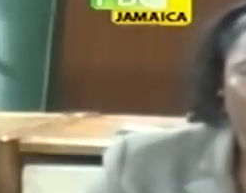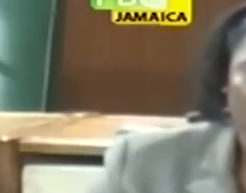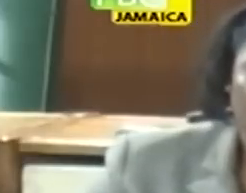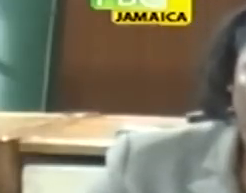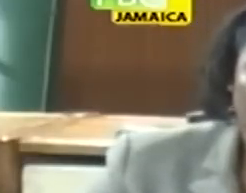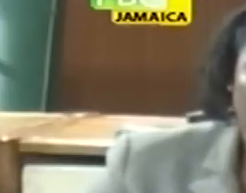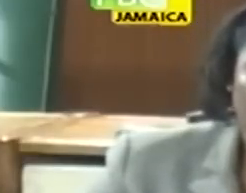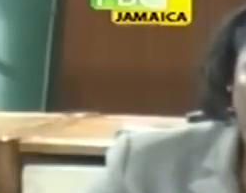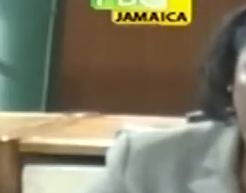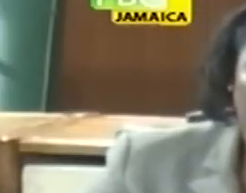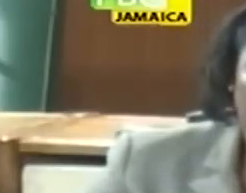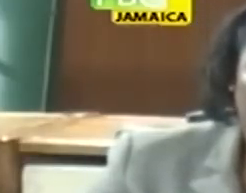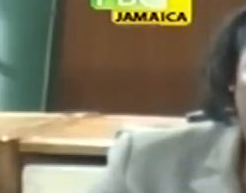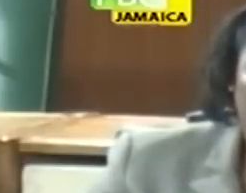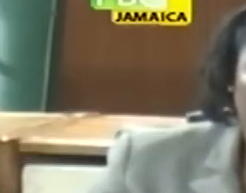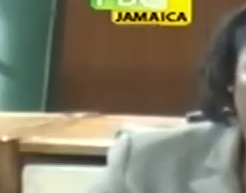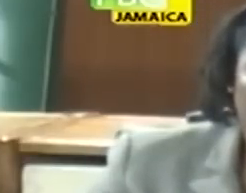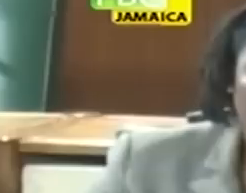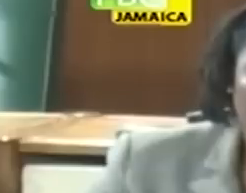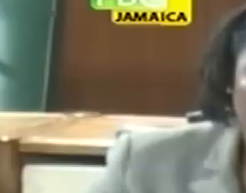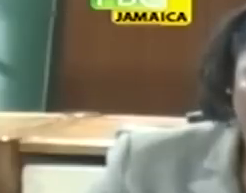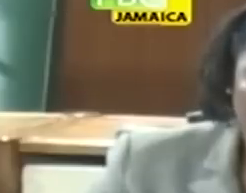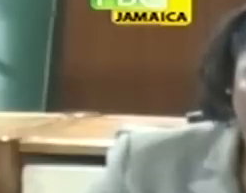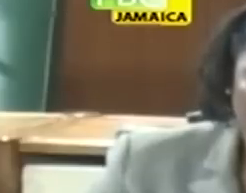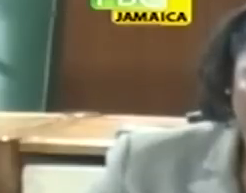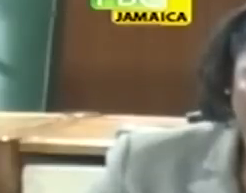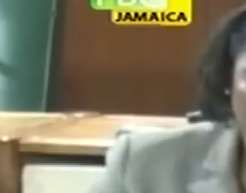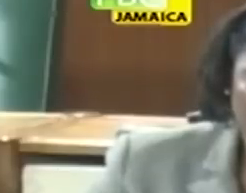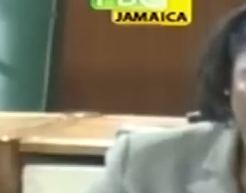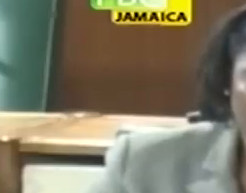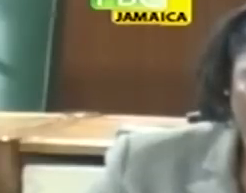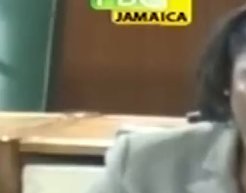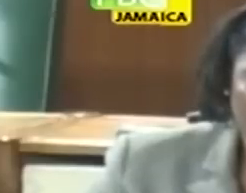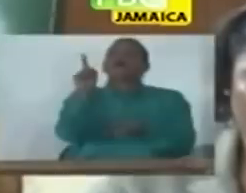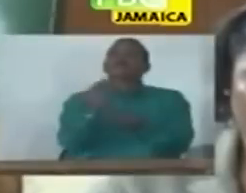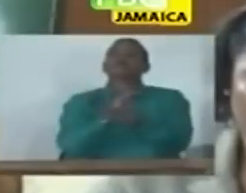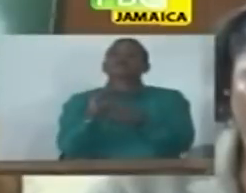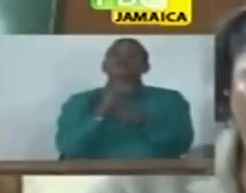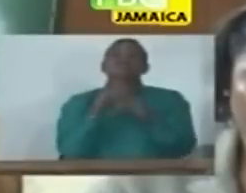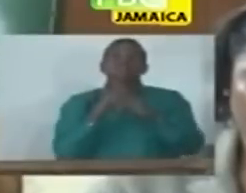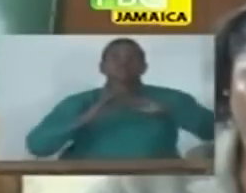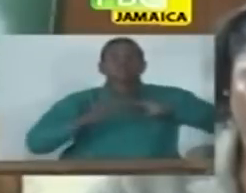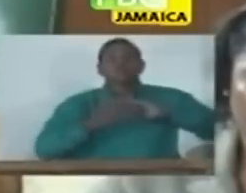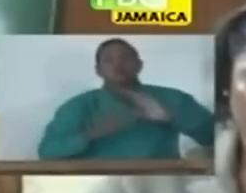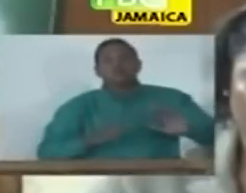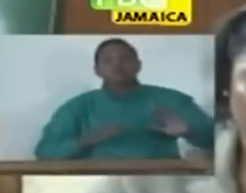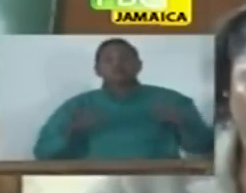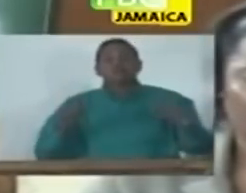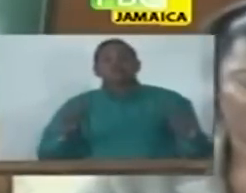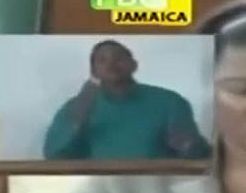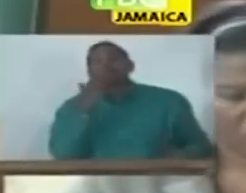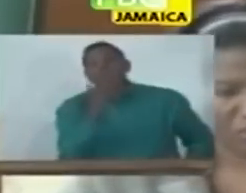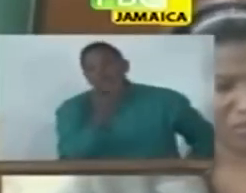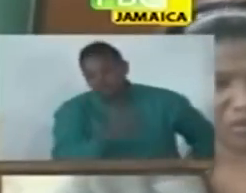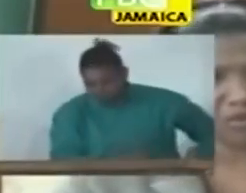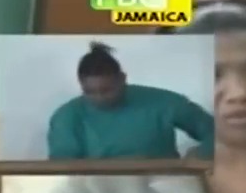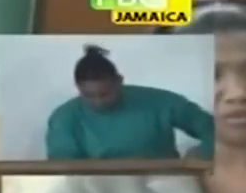Commission, or on their return to the headquarters at the ministry in Jamaica. I thank you, Mr.